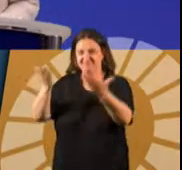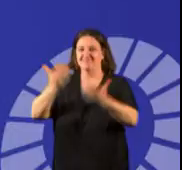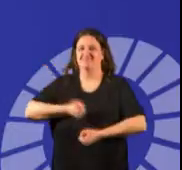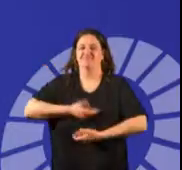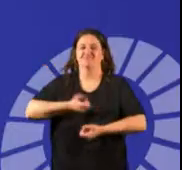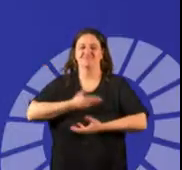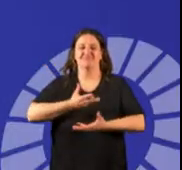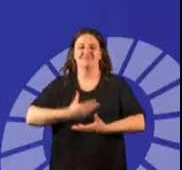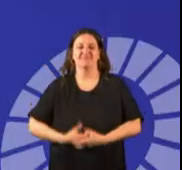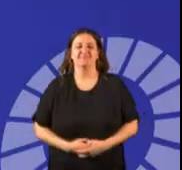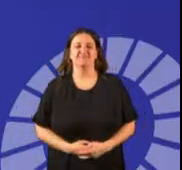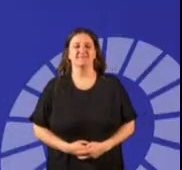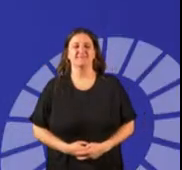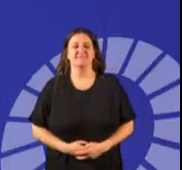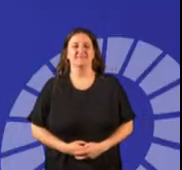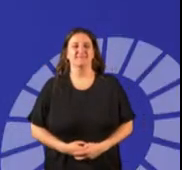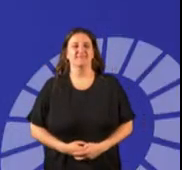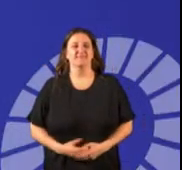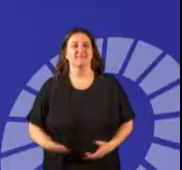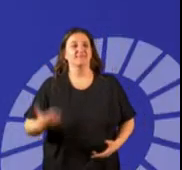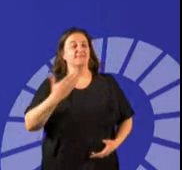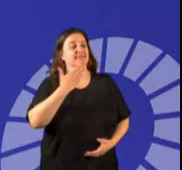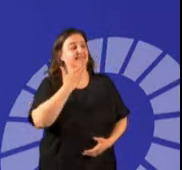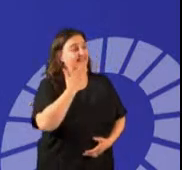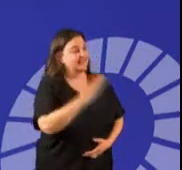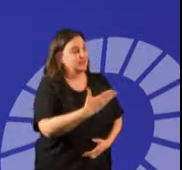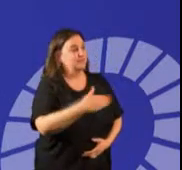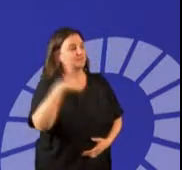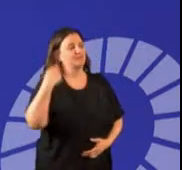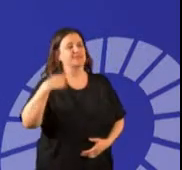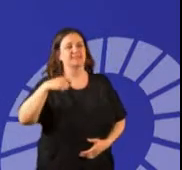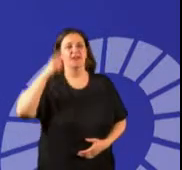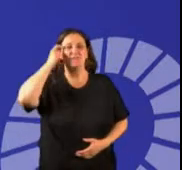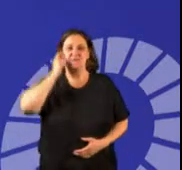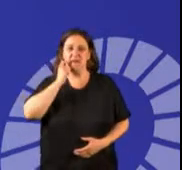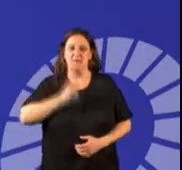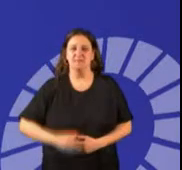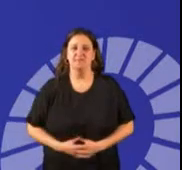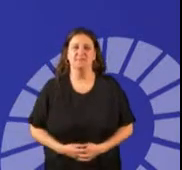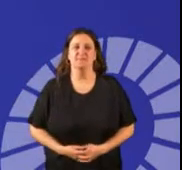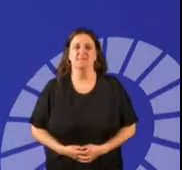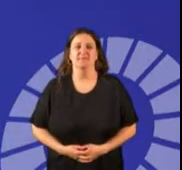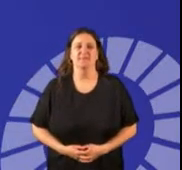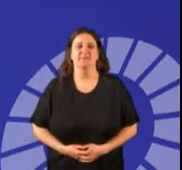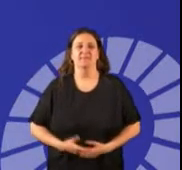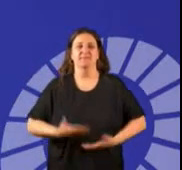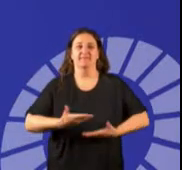Merci beaucoup, merci beaucoup. Thank you very much. Thank you, President Macron